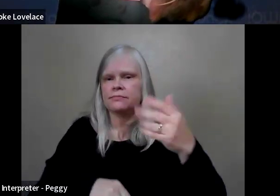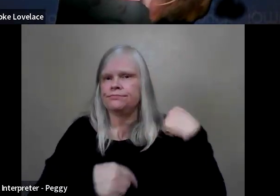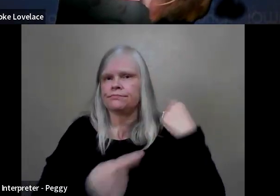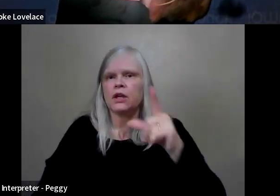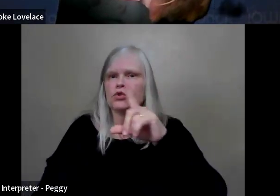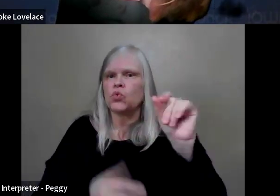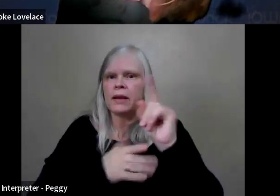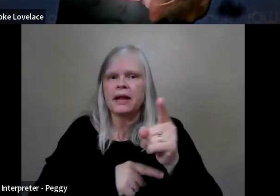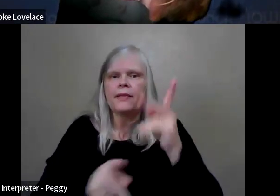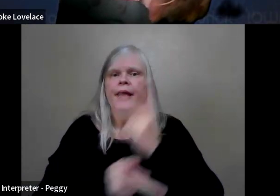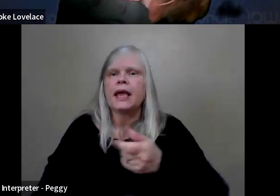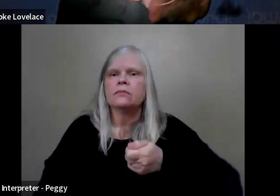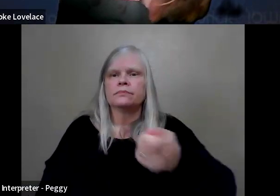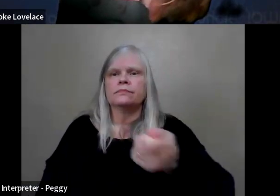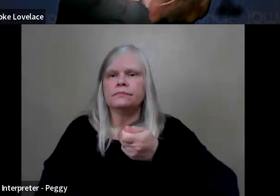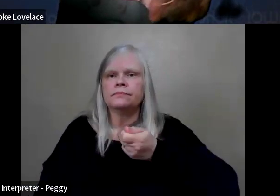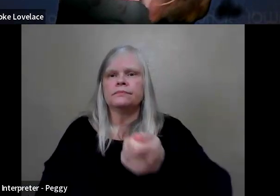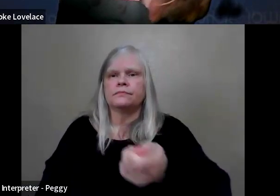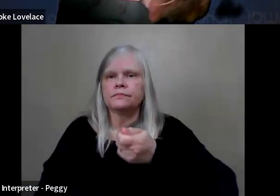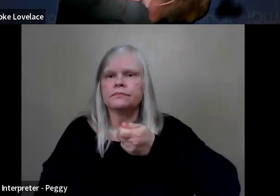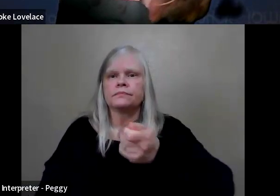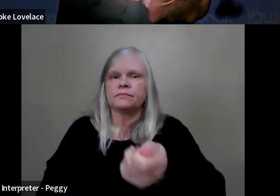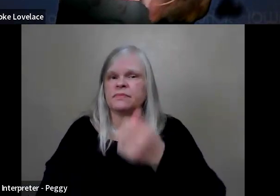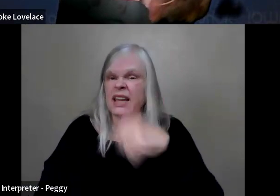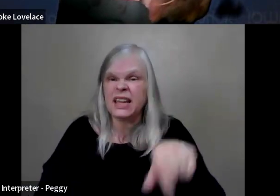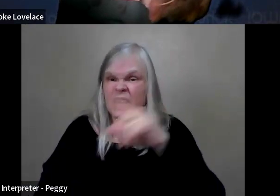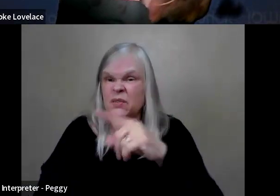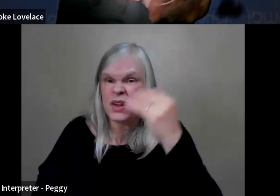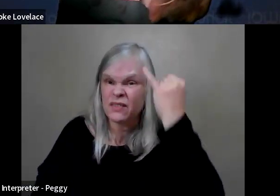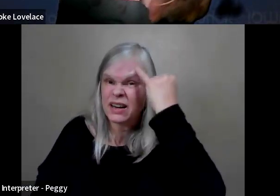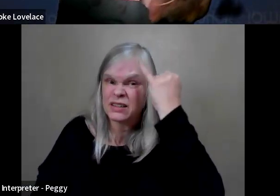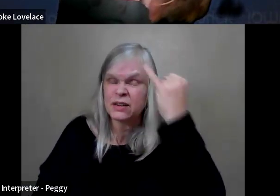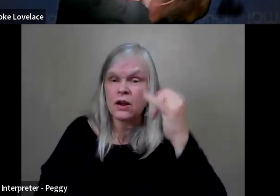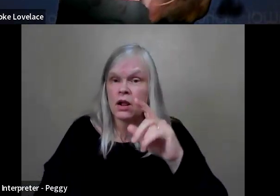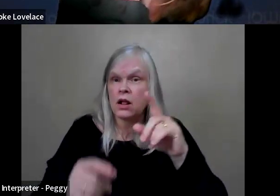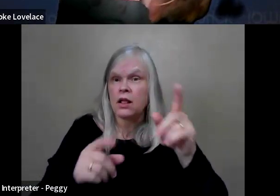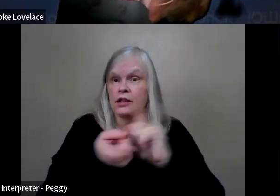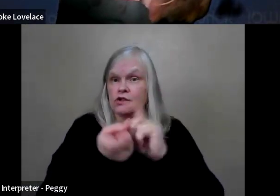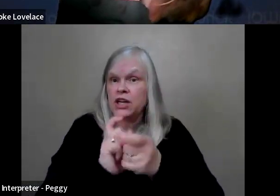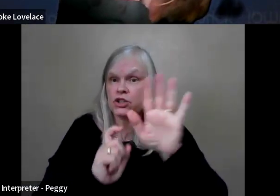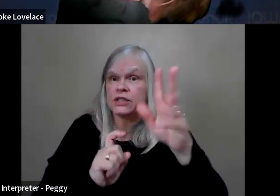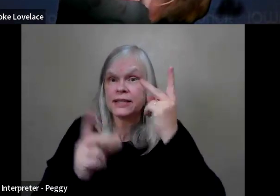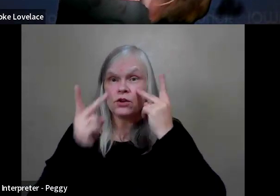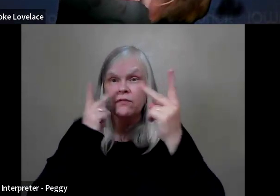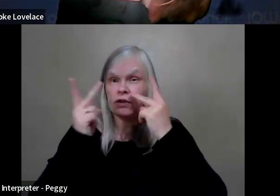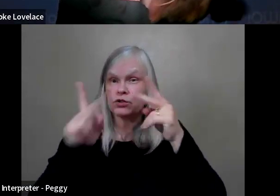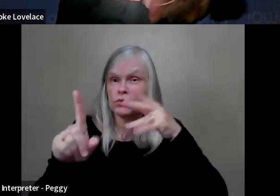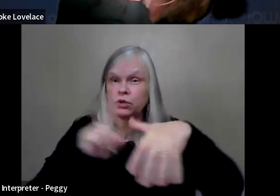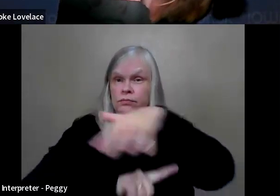keep vacuuming, keep vacuuming. Any ideas based on the changes in visual perception?